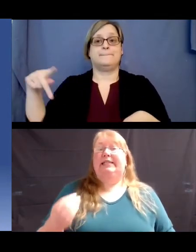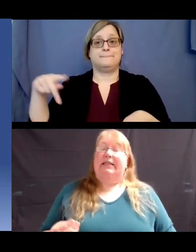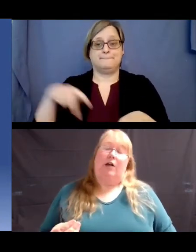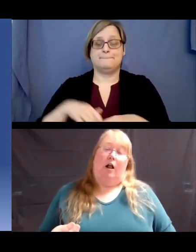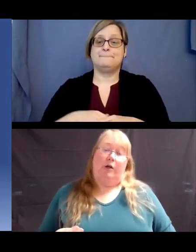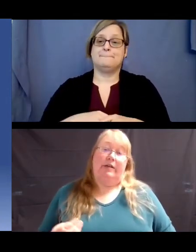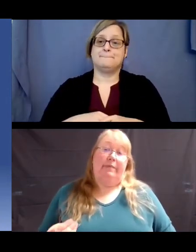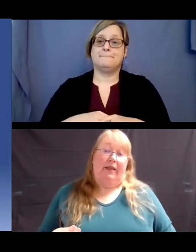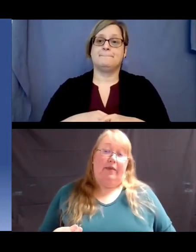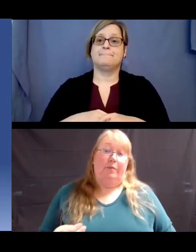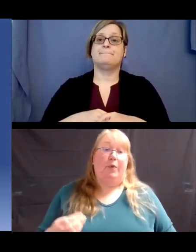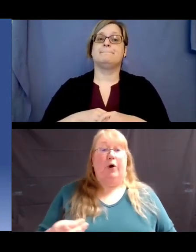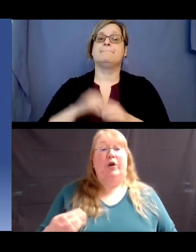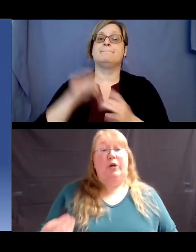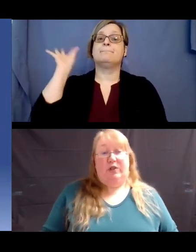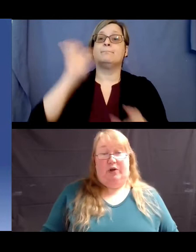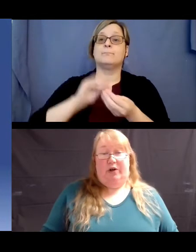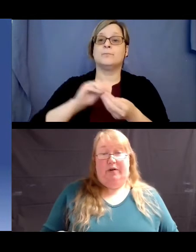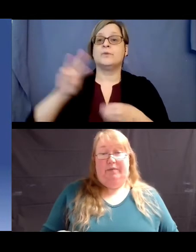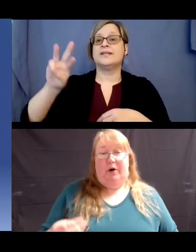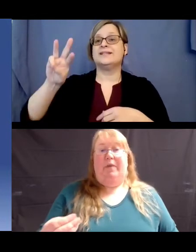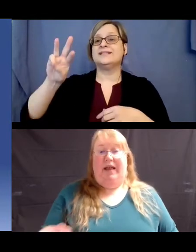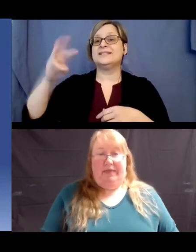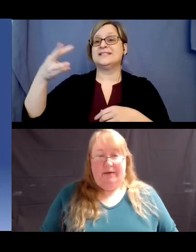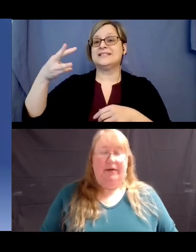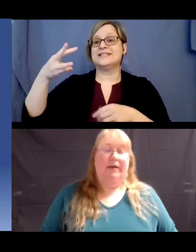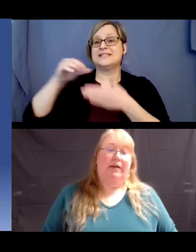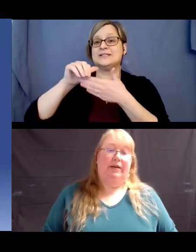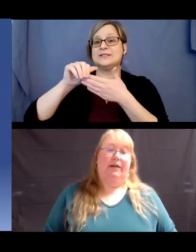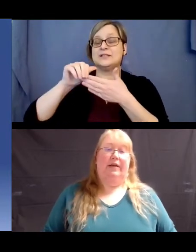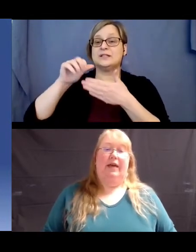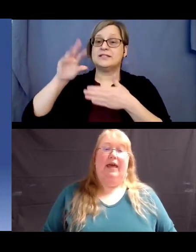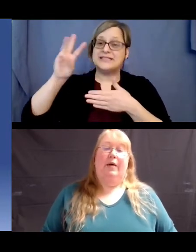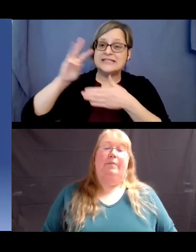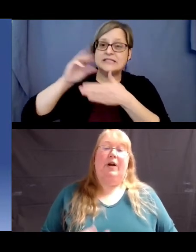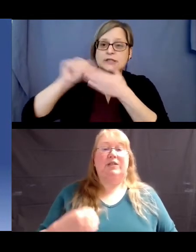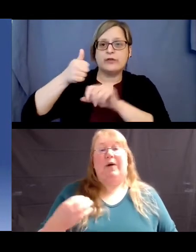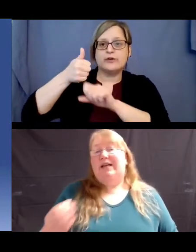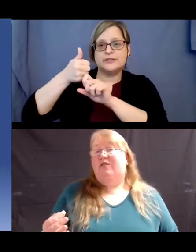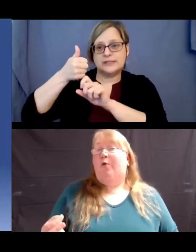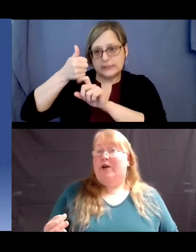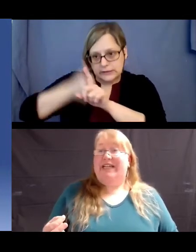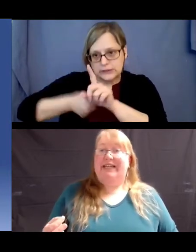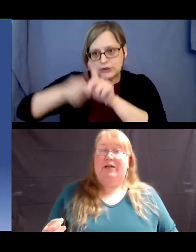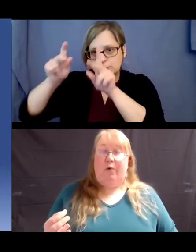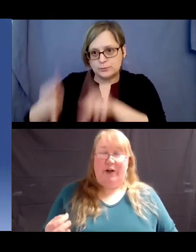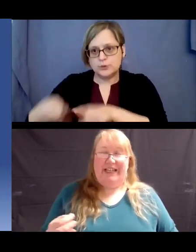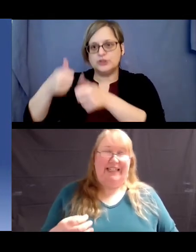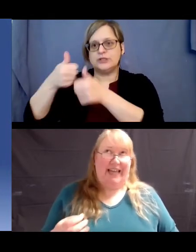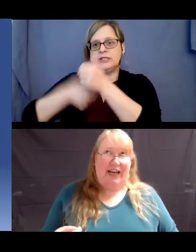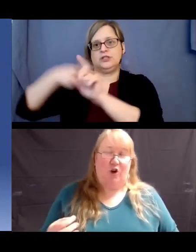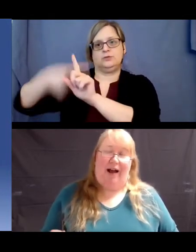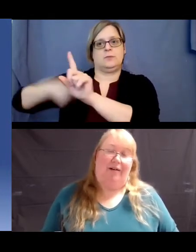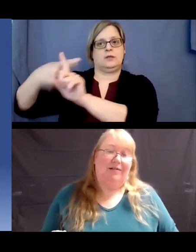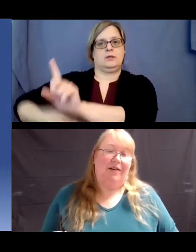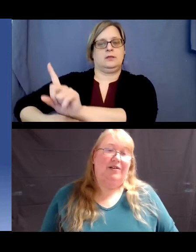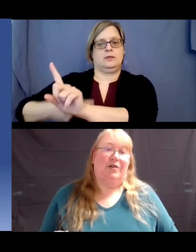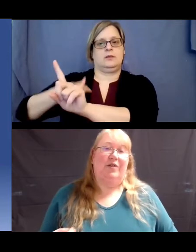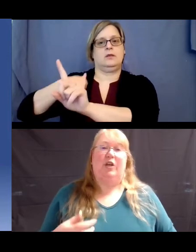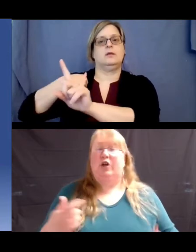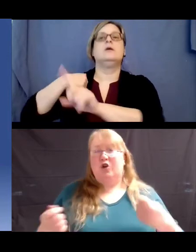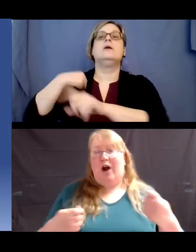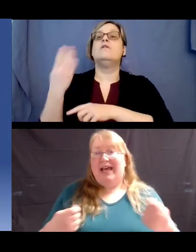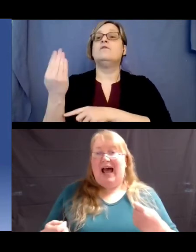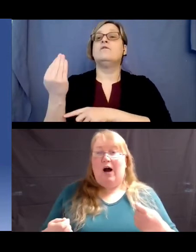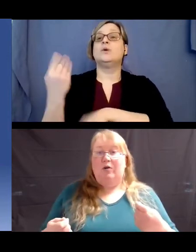It's $6 a month per user per month, but also has a 14-day trial so